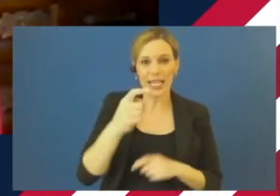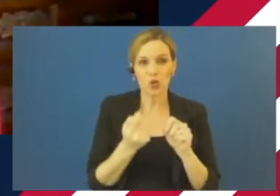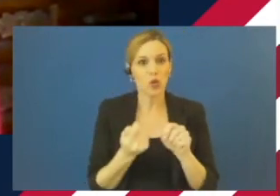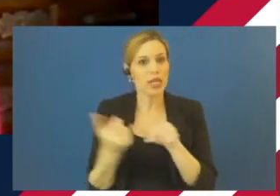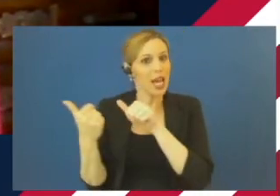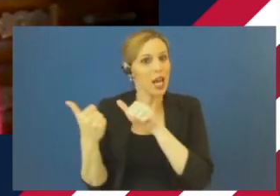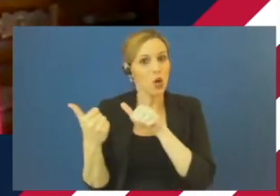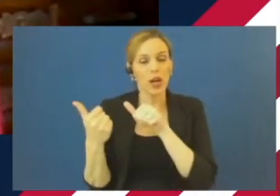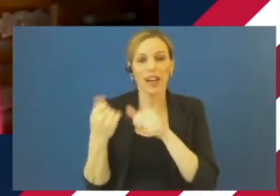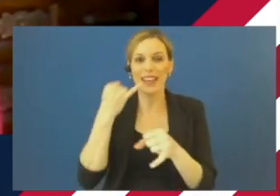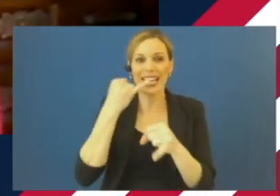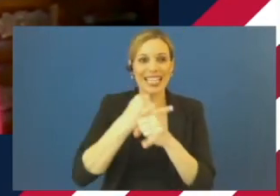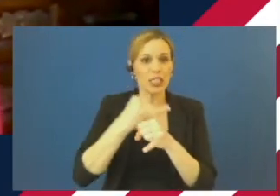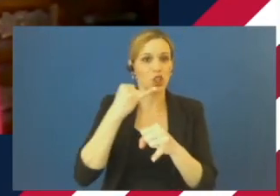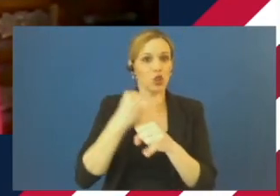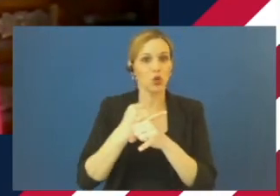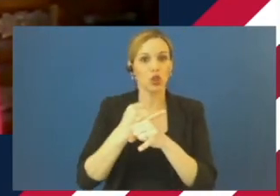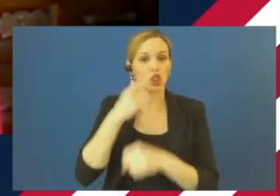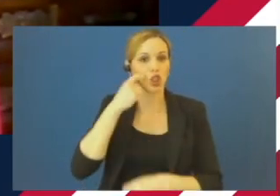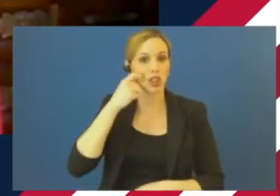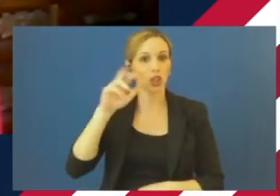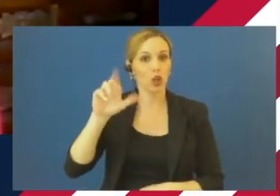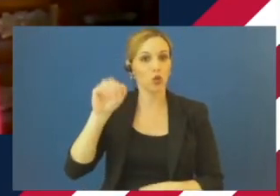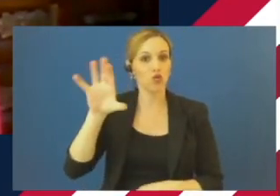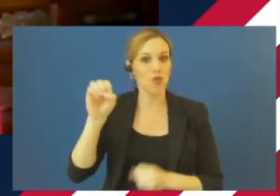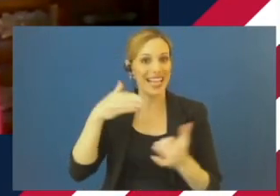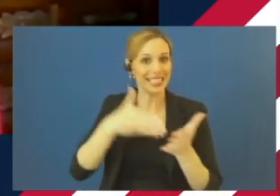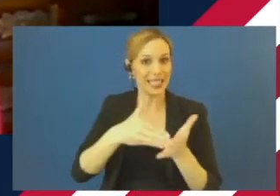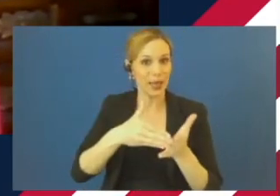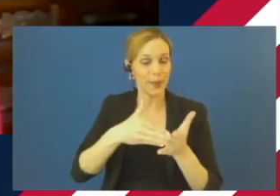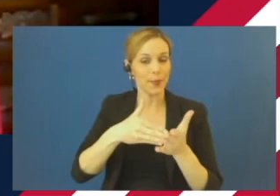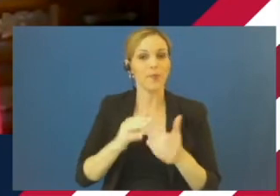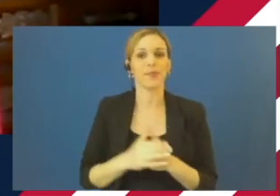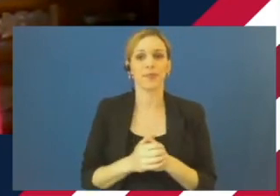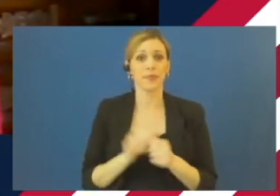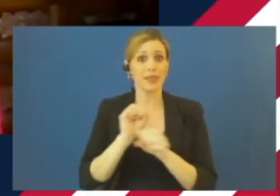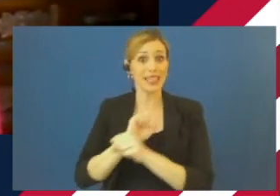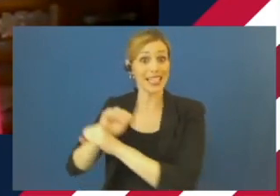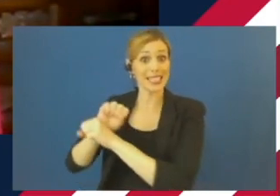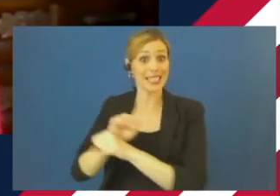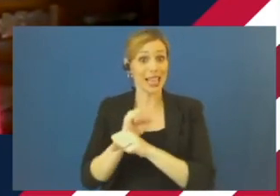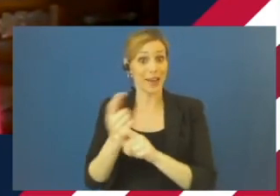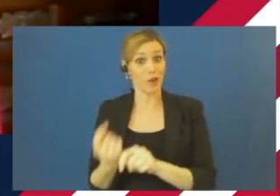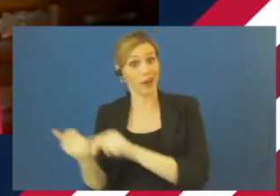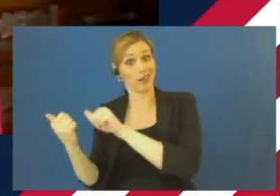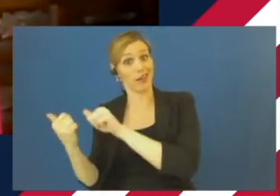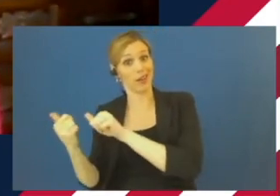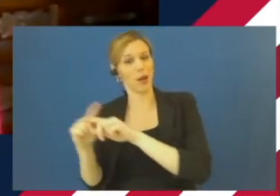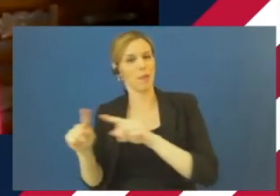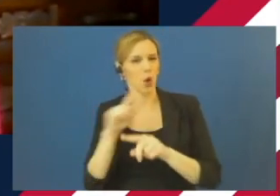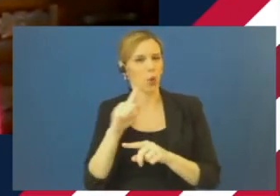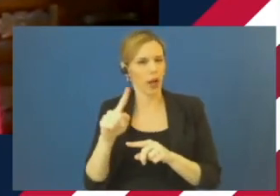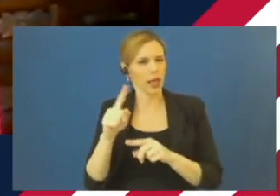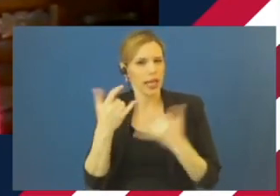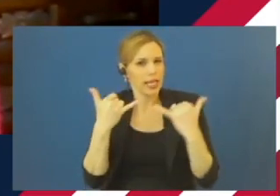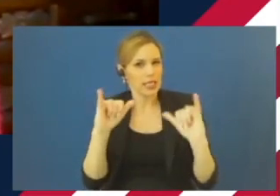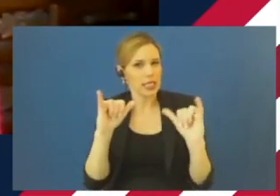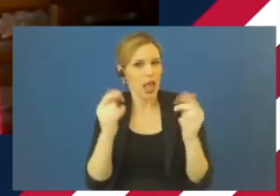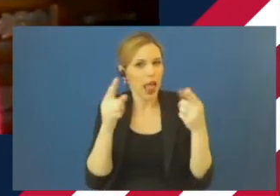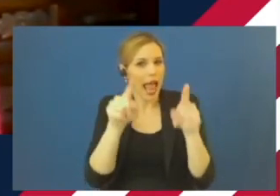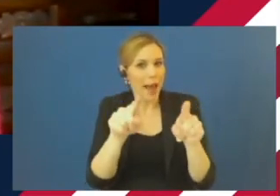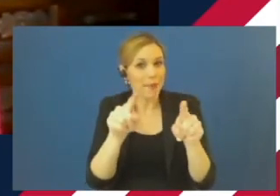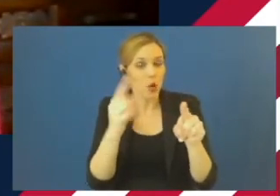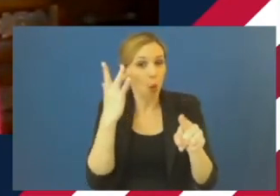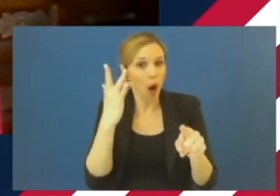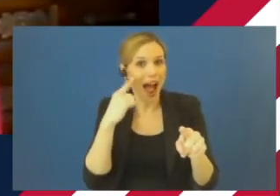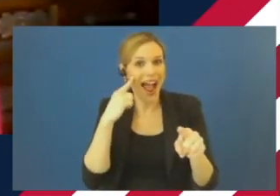too many ways. Shortly after slavery was officially outlawed, it began again covertly under the guise of local Jim Crow laws that devastated communities